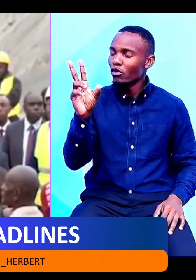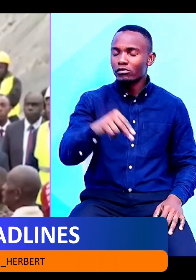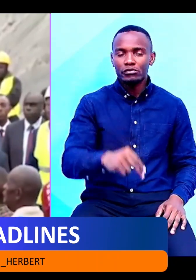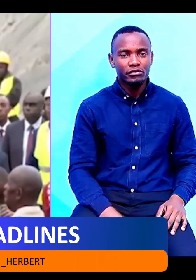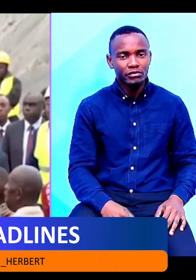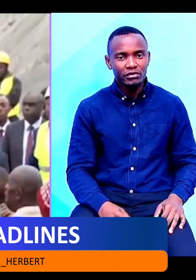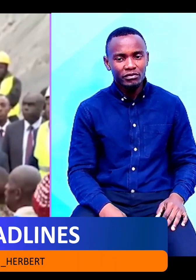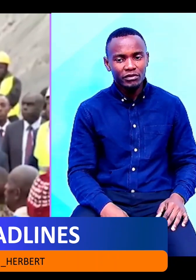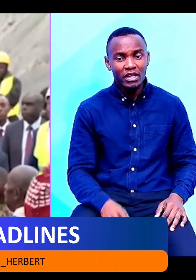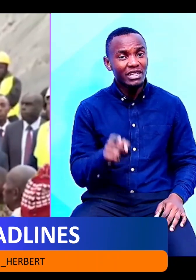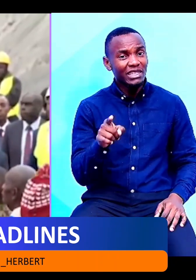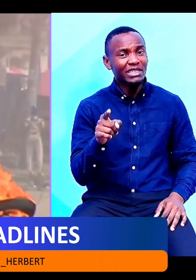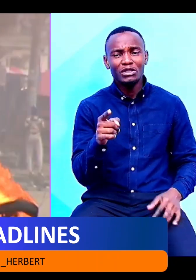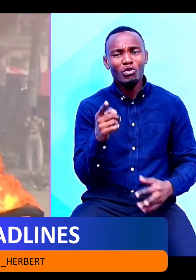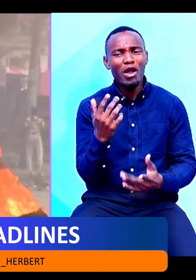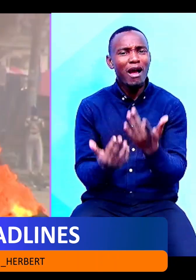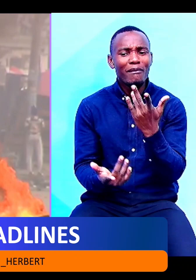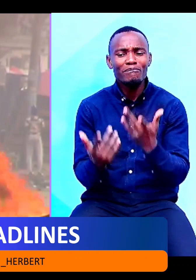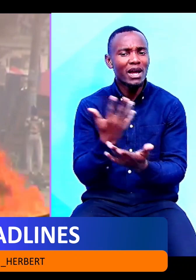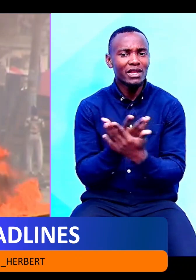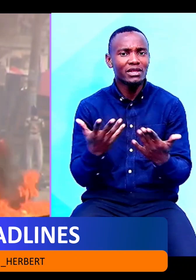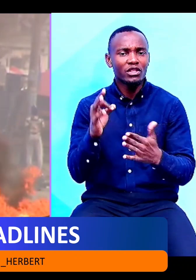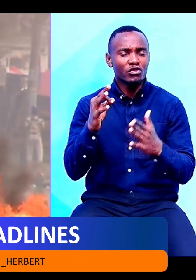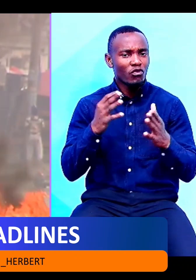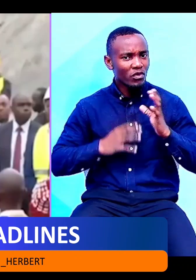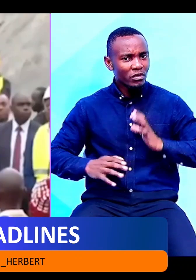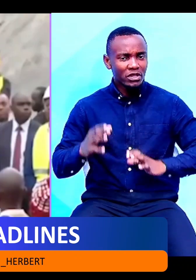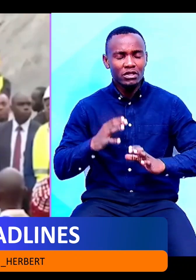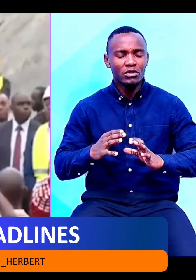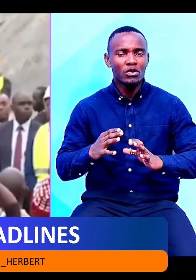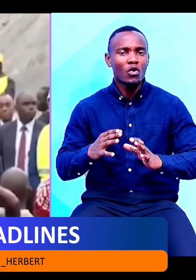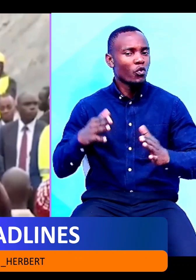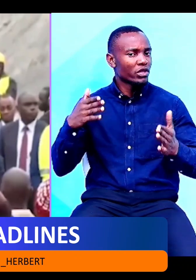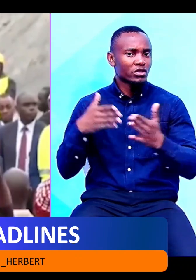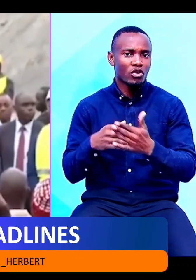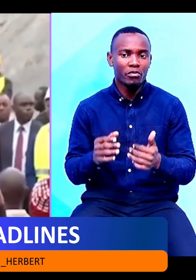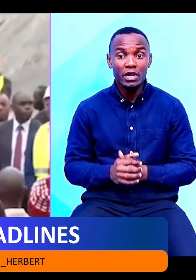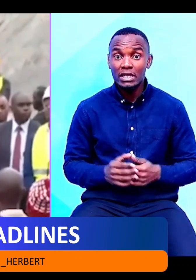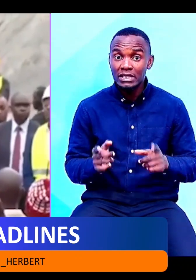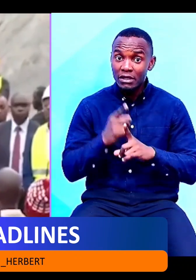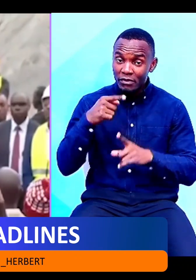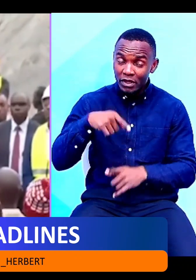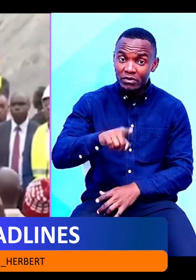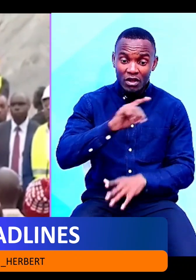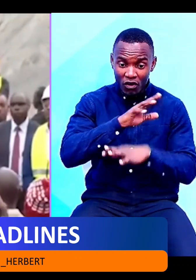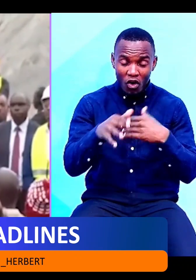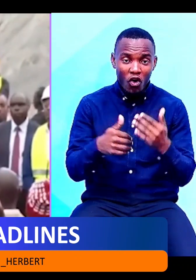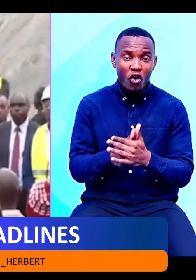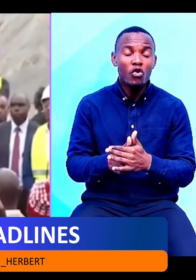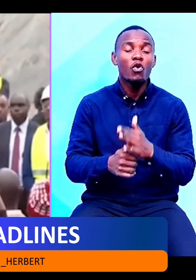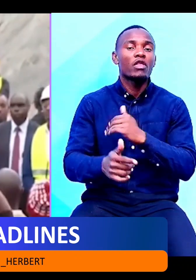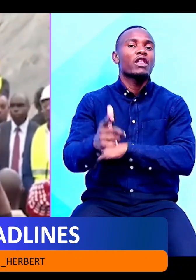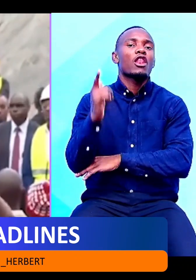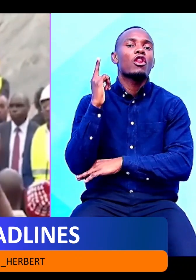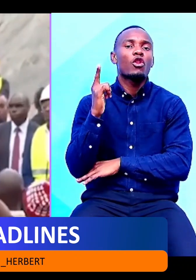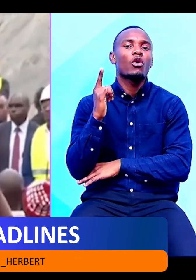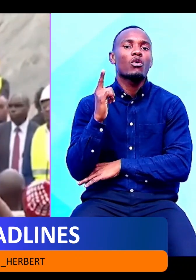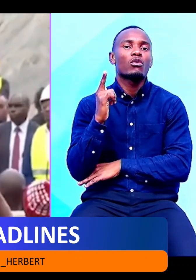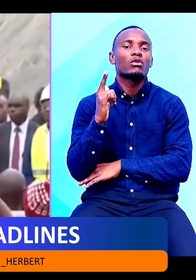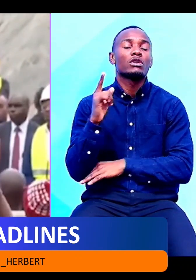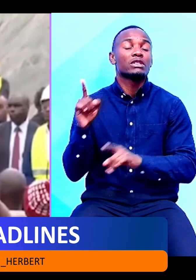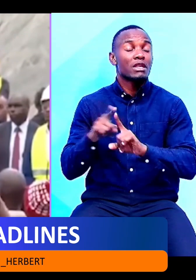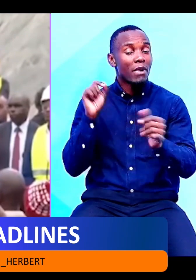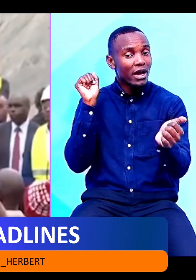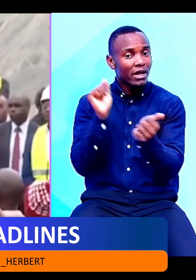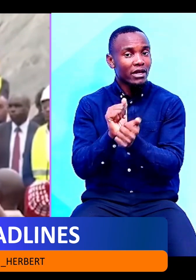Hii kuchoma mali ya wananchi itakoma. Watachukuliwa hatua ya sheria na wote watafungwa. Na